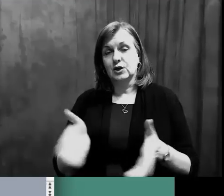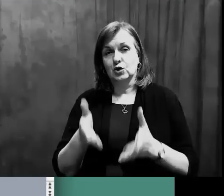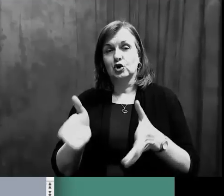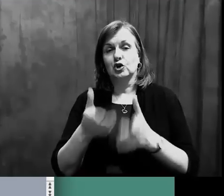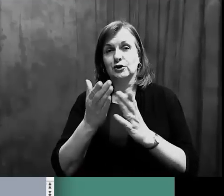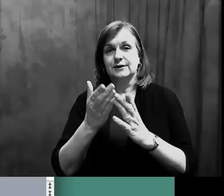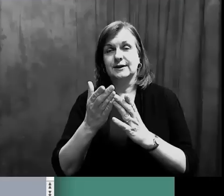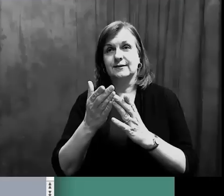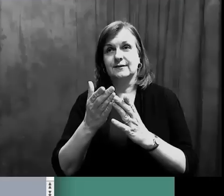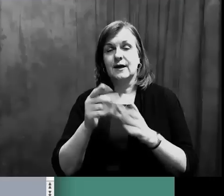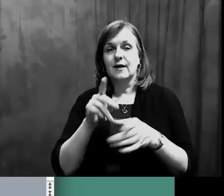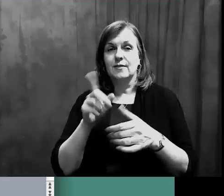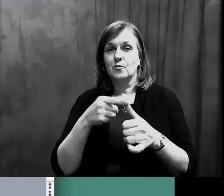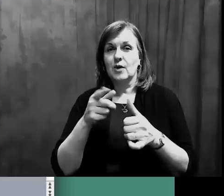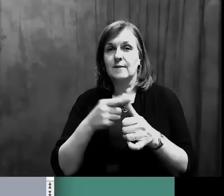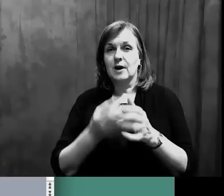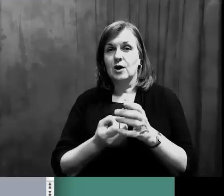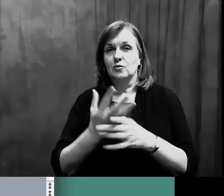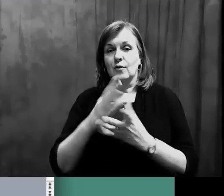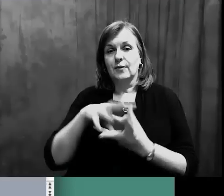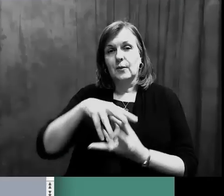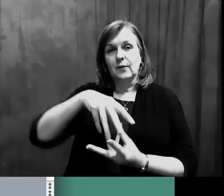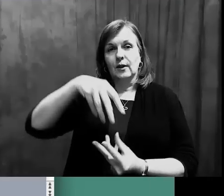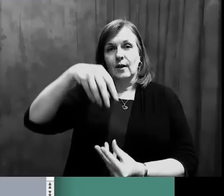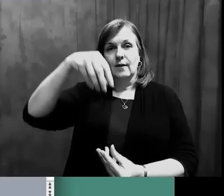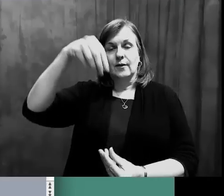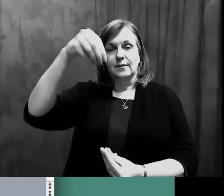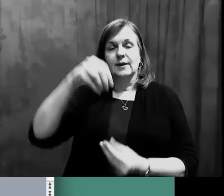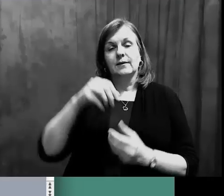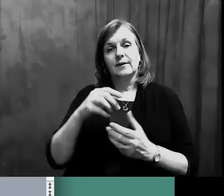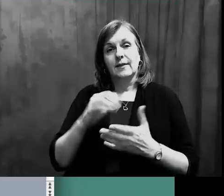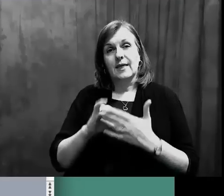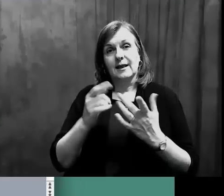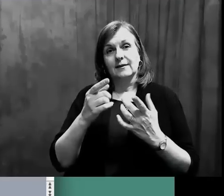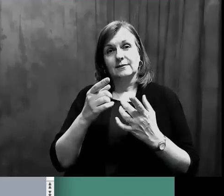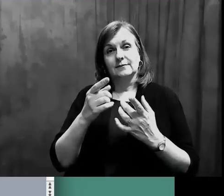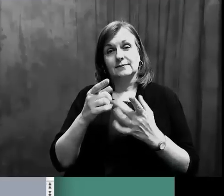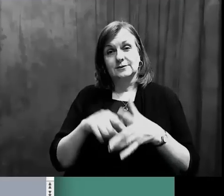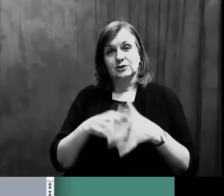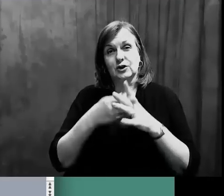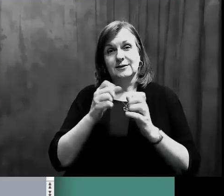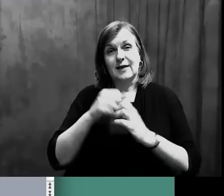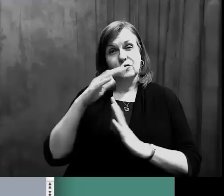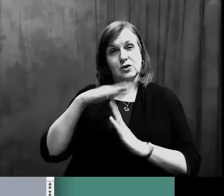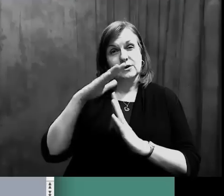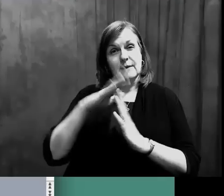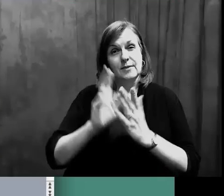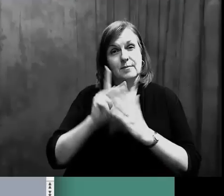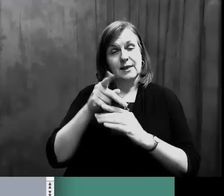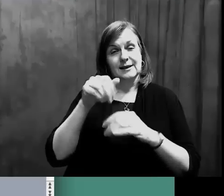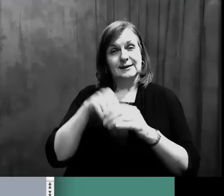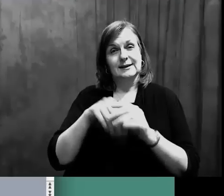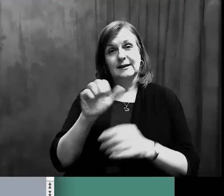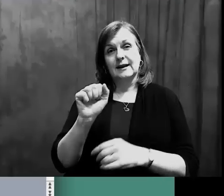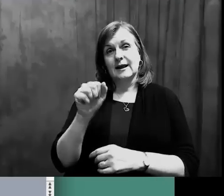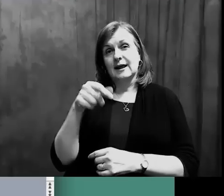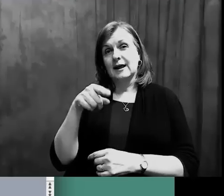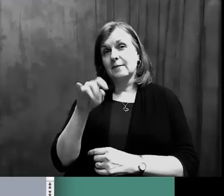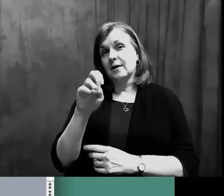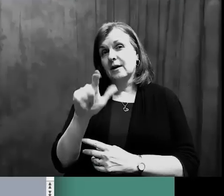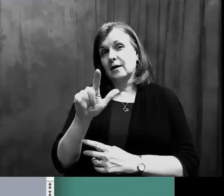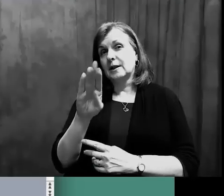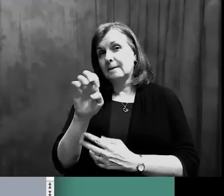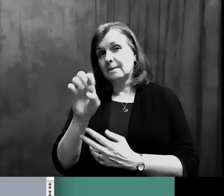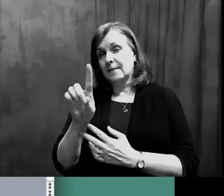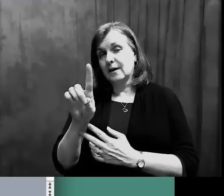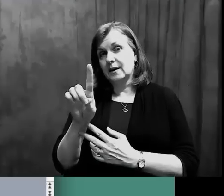promotes elongation of the primary growth in the plant. It's located at the top of the plant in the apical